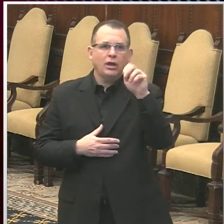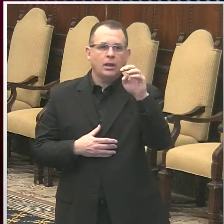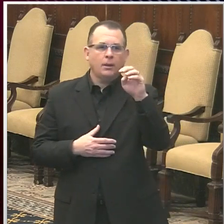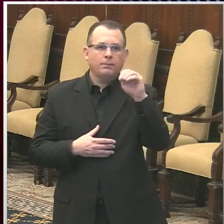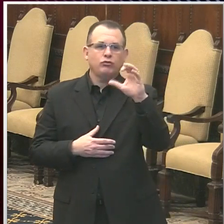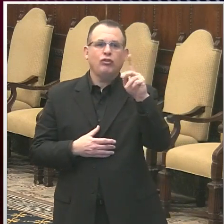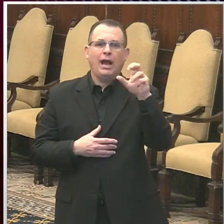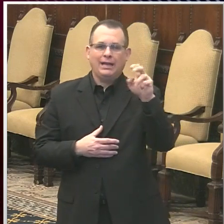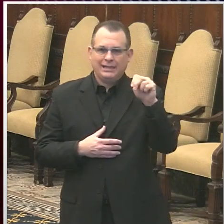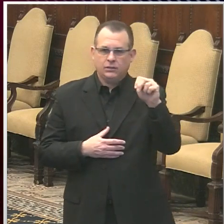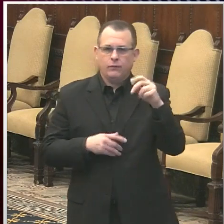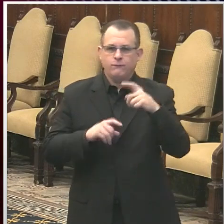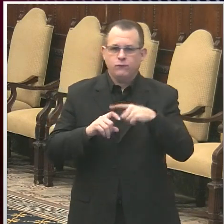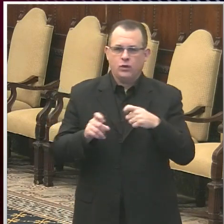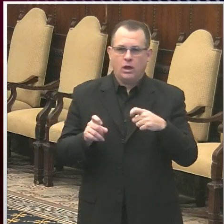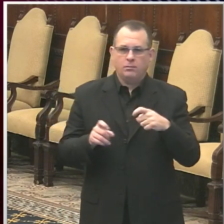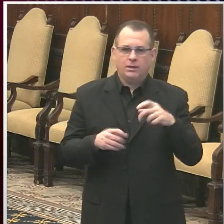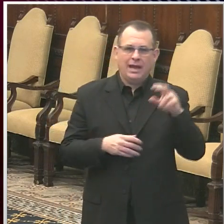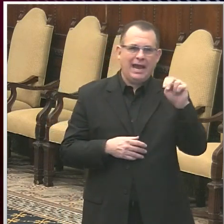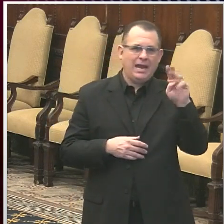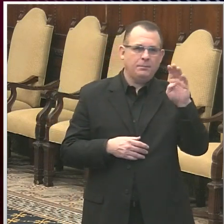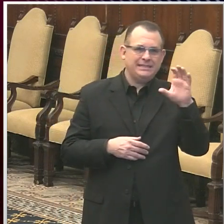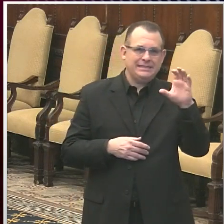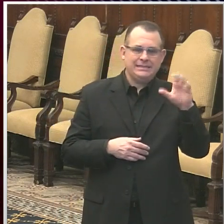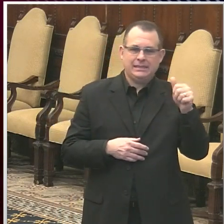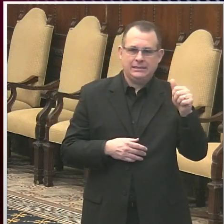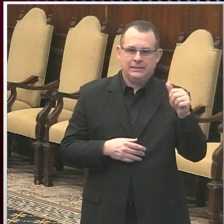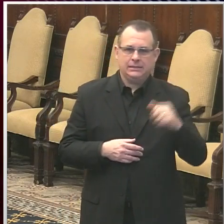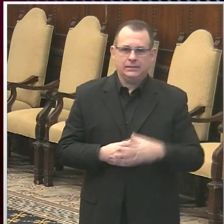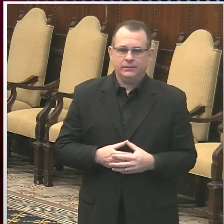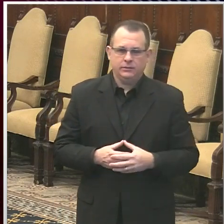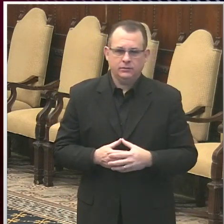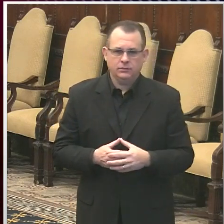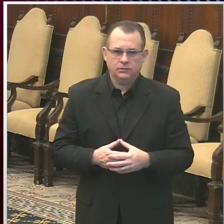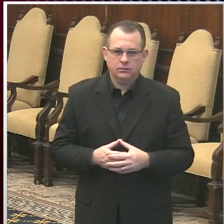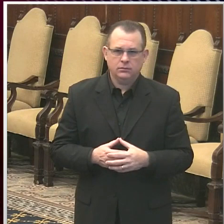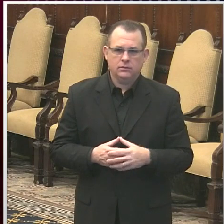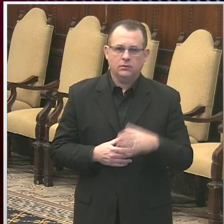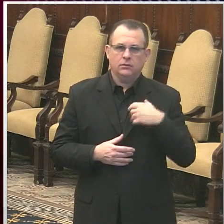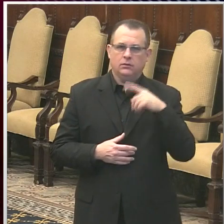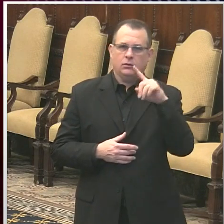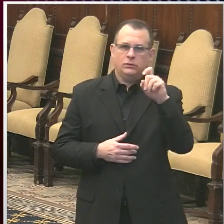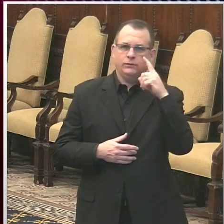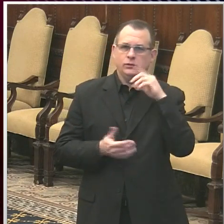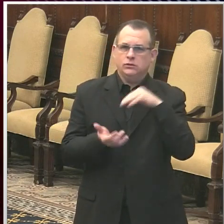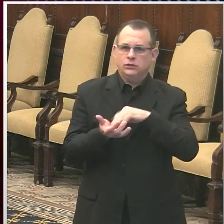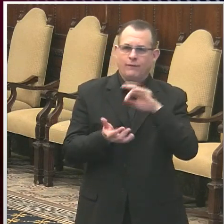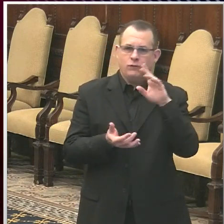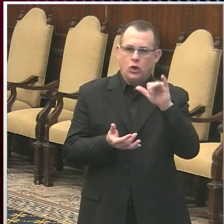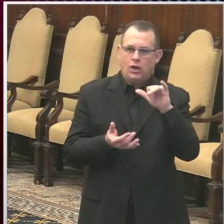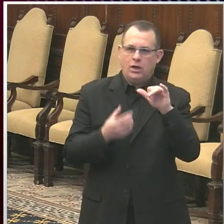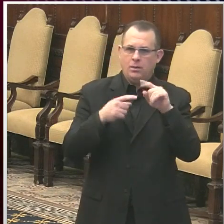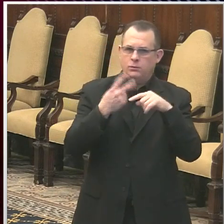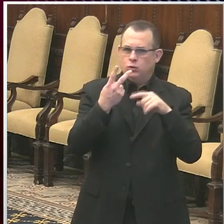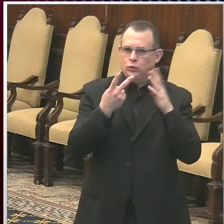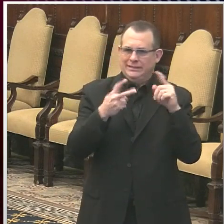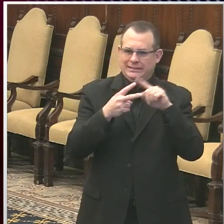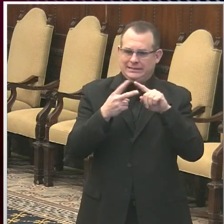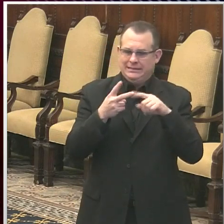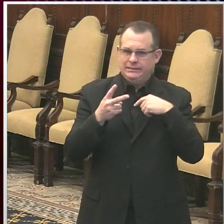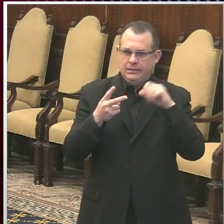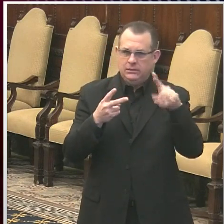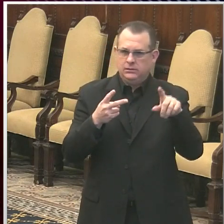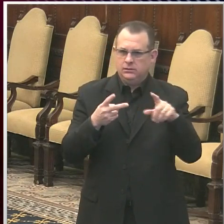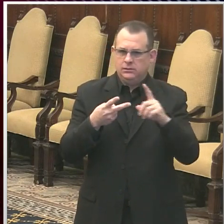10. Hello, everyone. Dr. Farley, I want to ask you specifically two things. The first one is